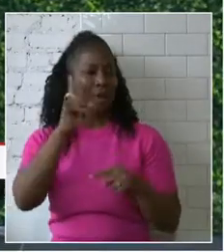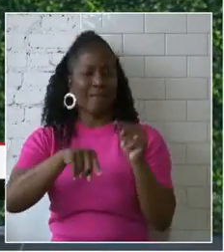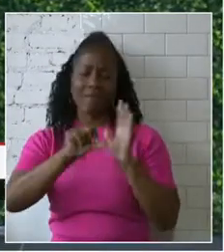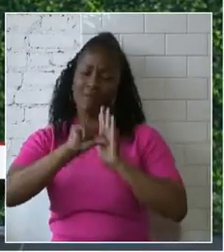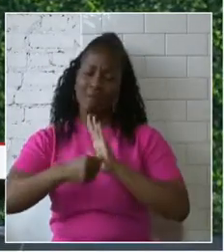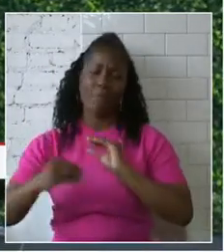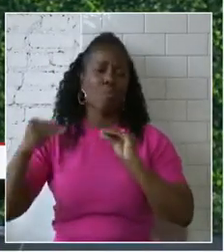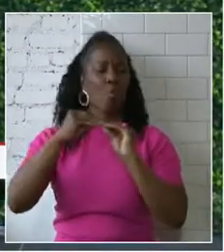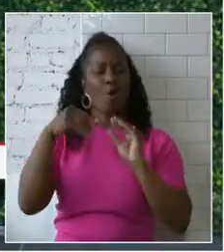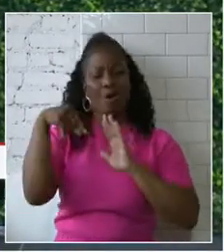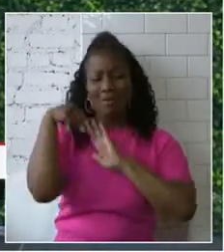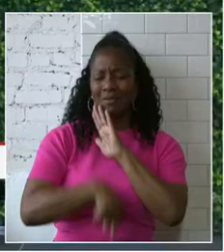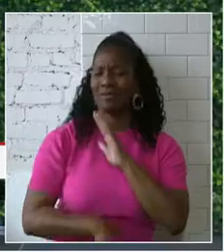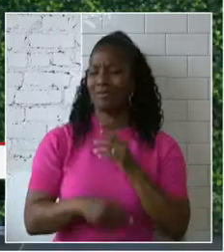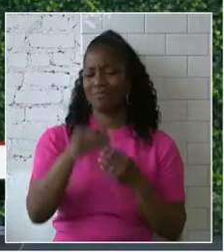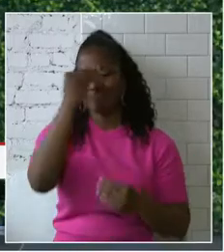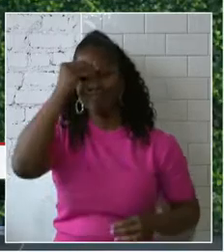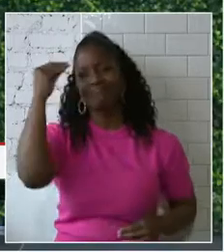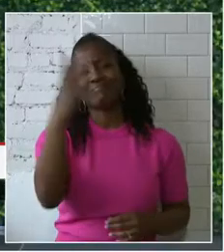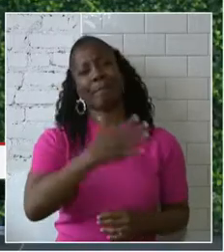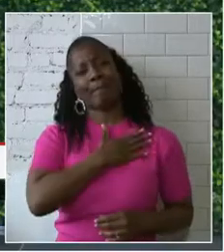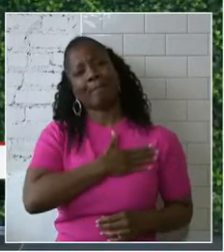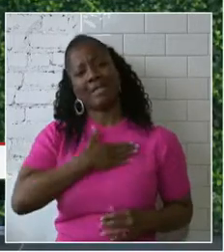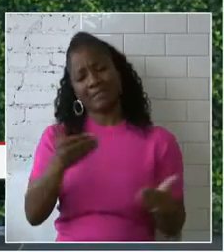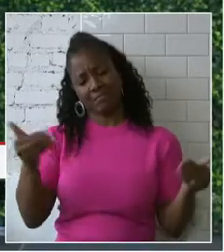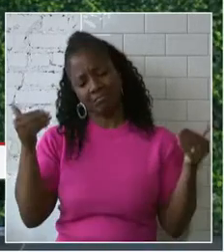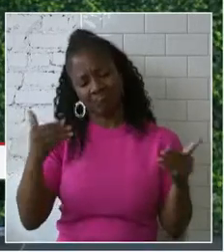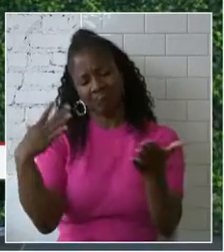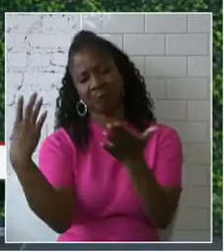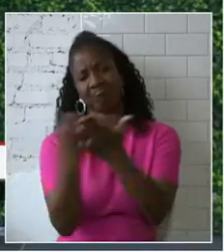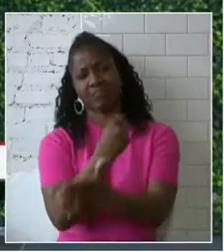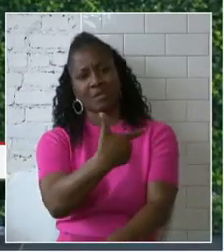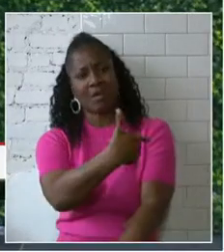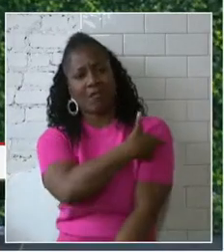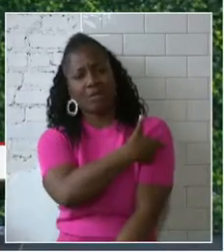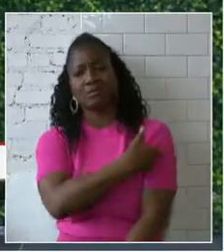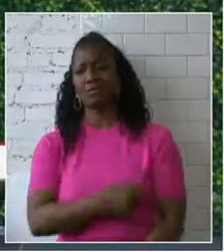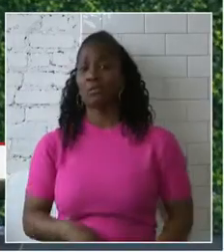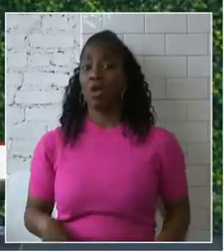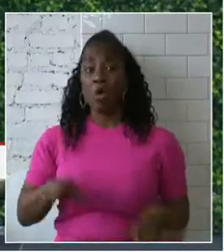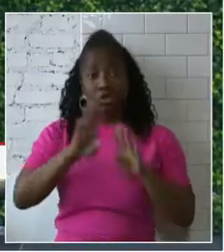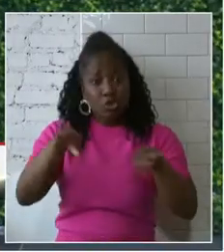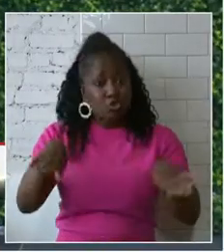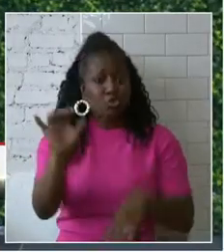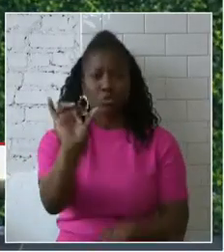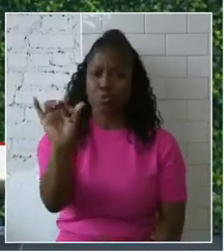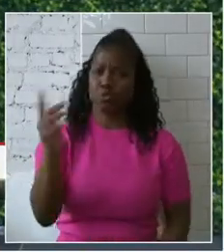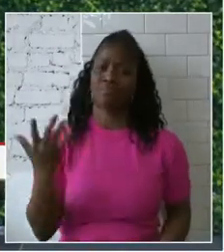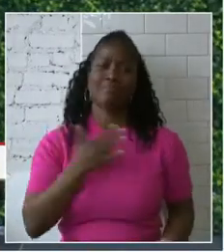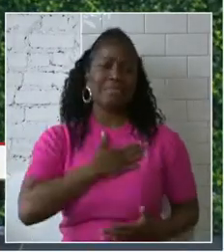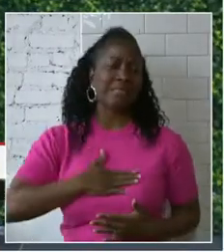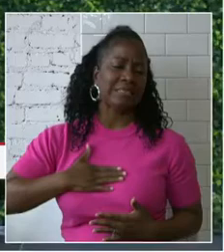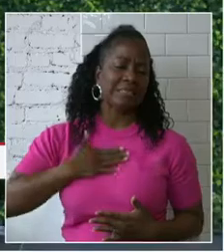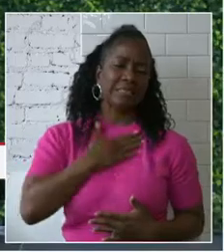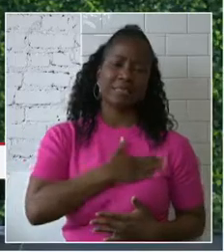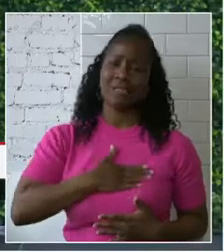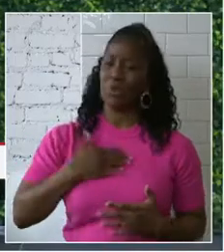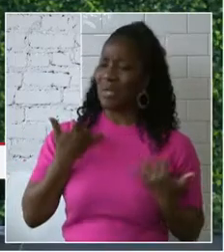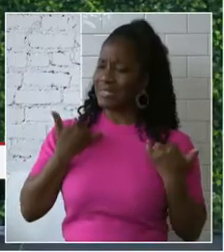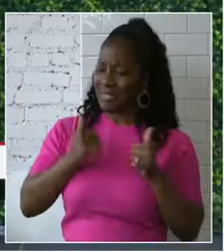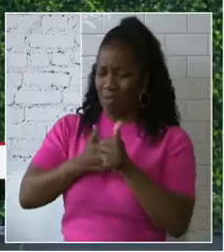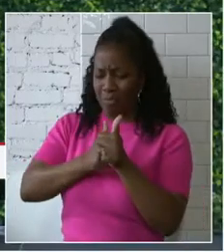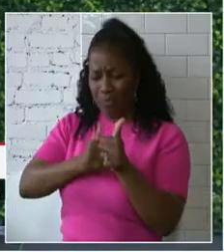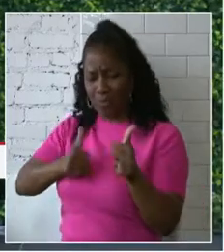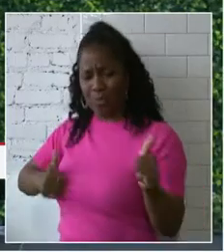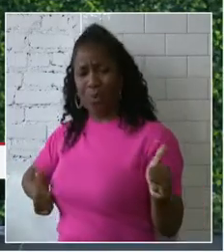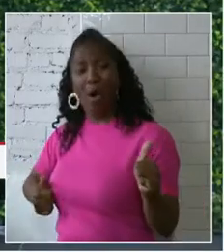get their vaccines, get their booster, and get their children vaccinated. We're still way behind our